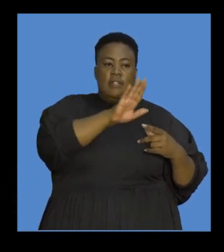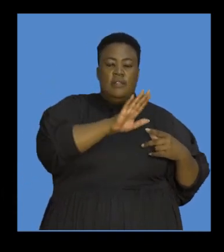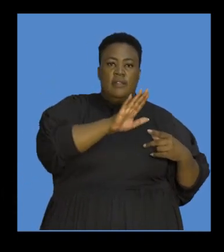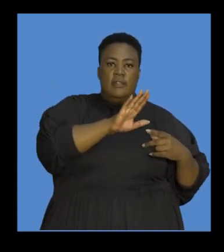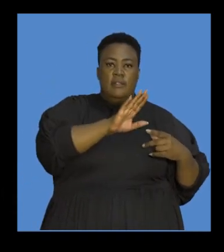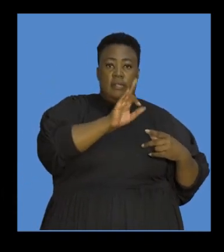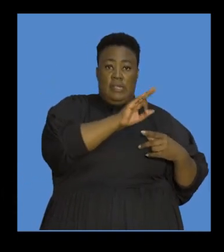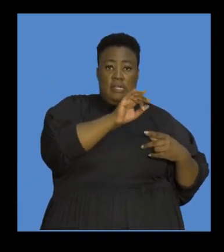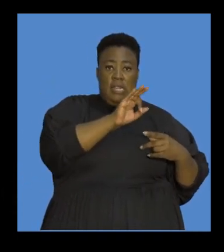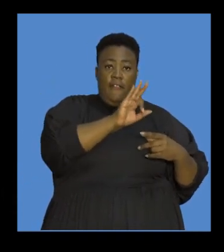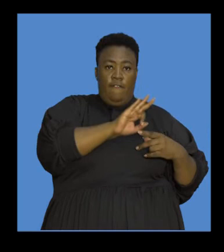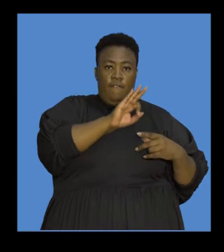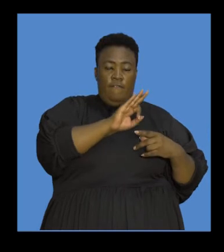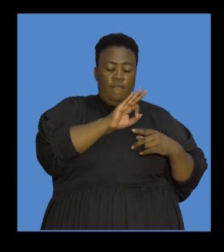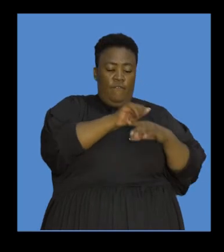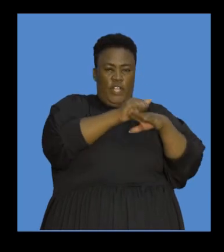and friction.